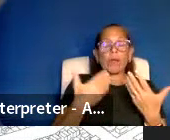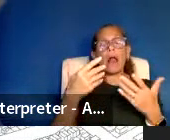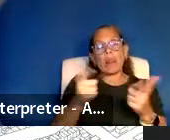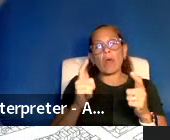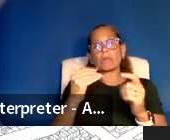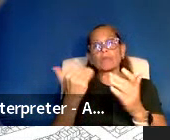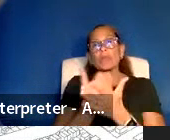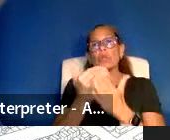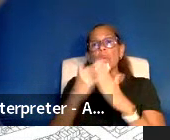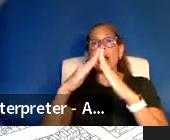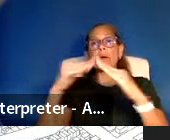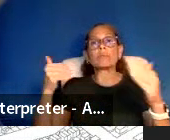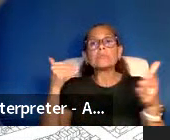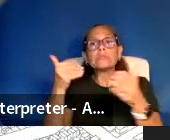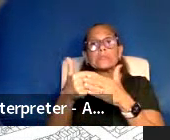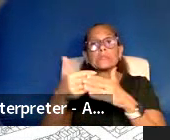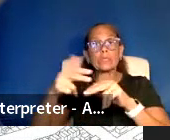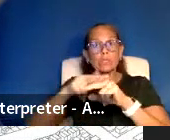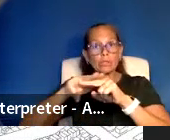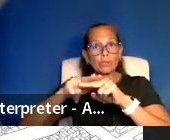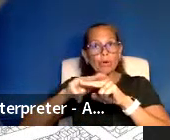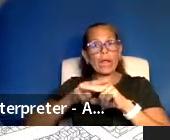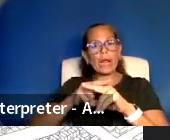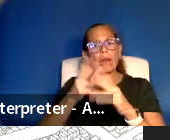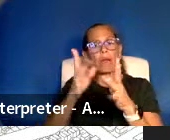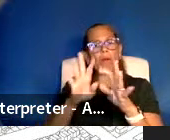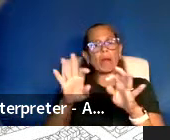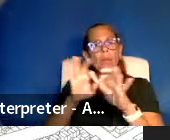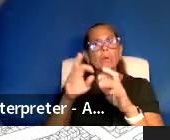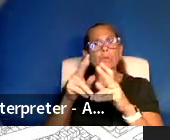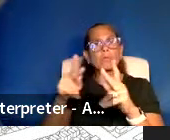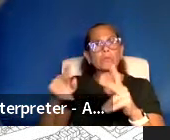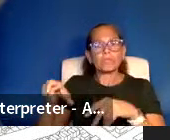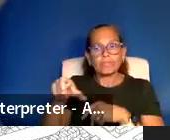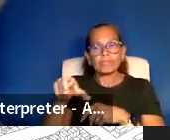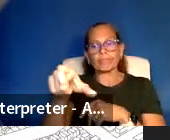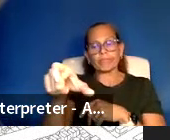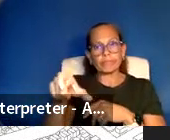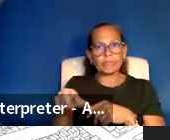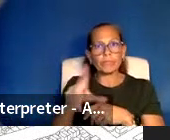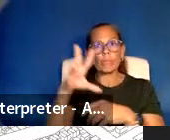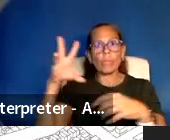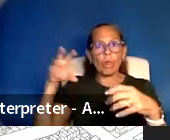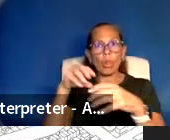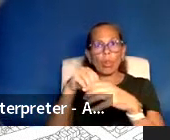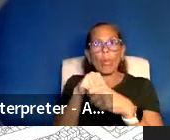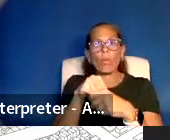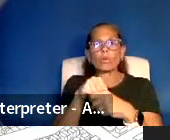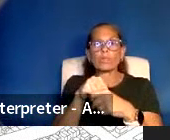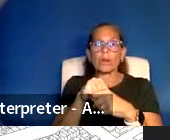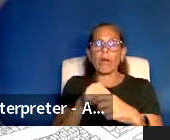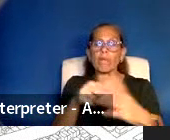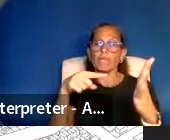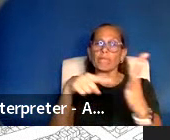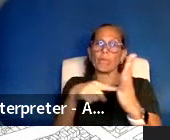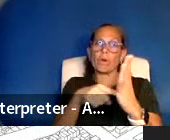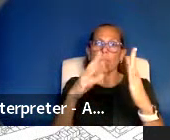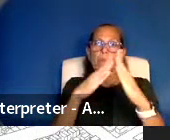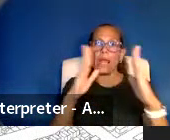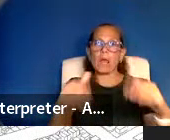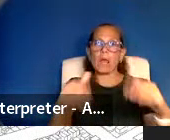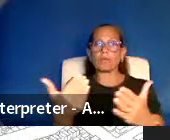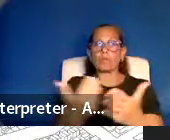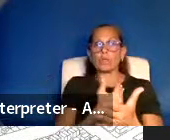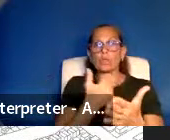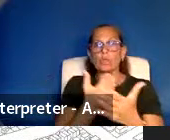housing near the new train station and along key corridors, to require the inclusion of permanently affordable housing in new